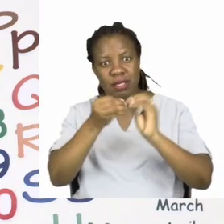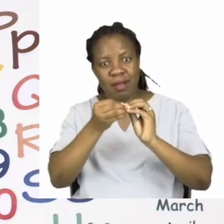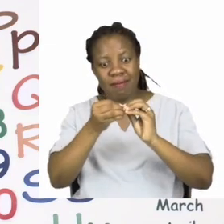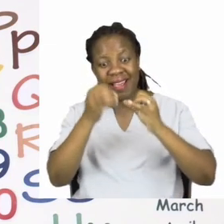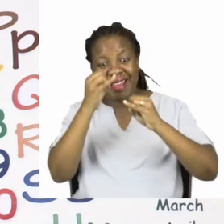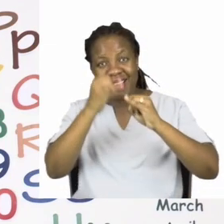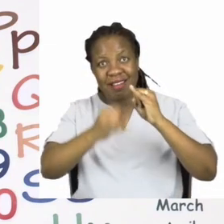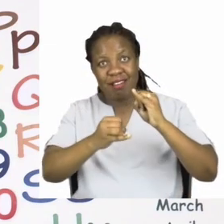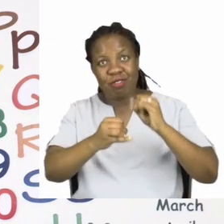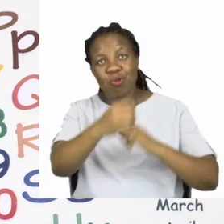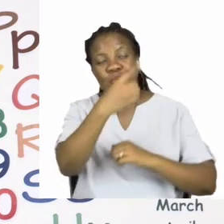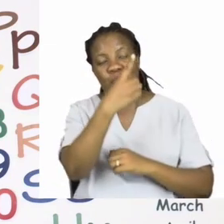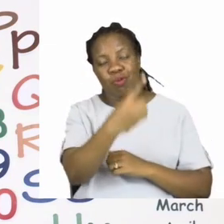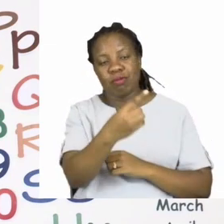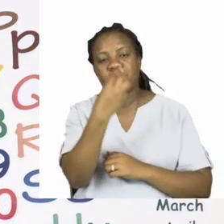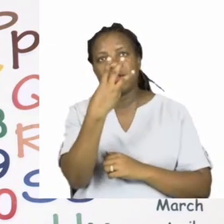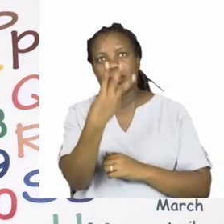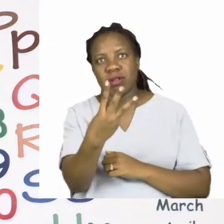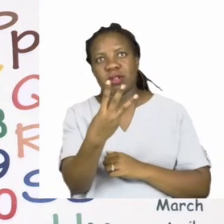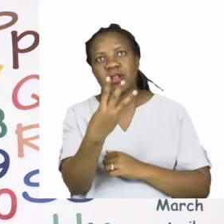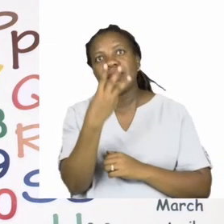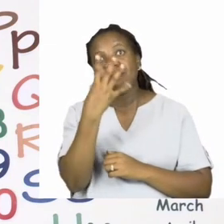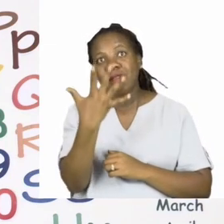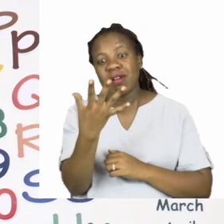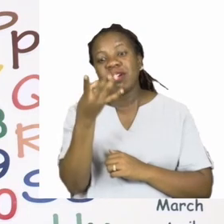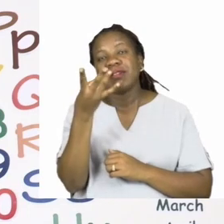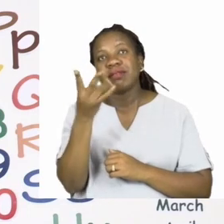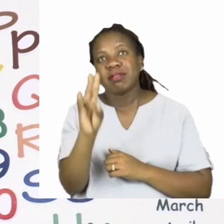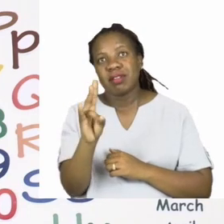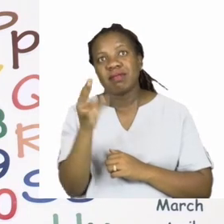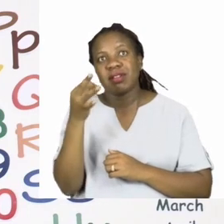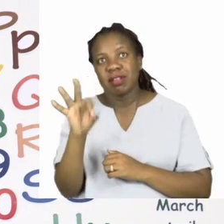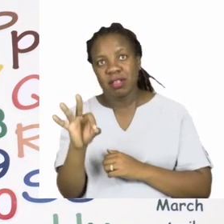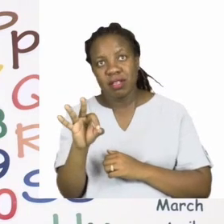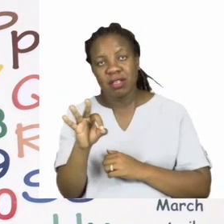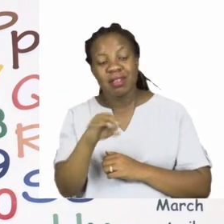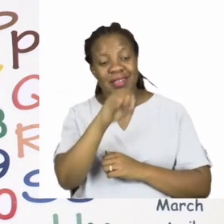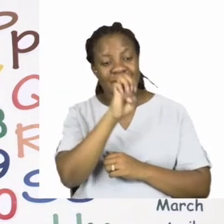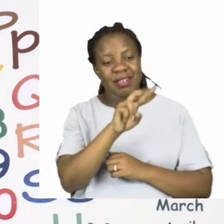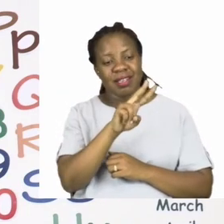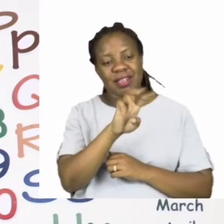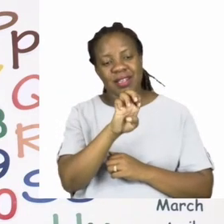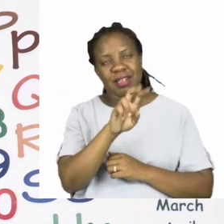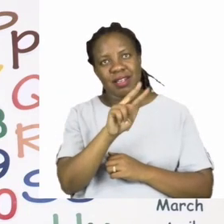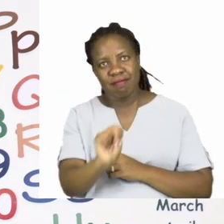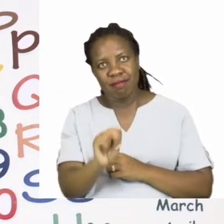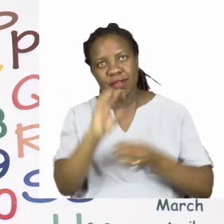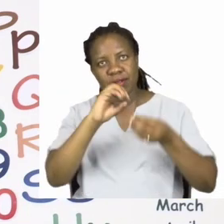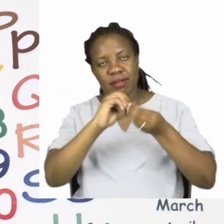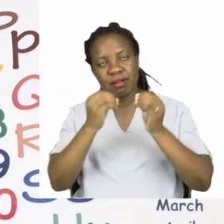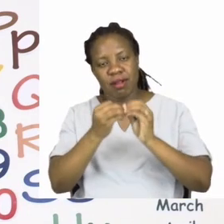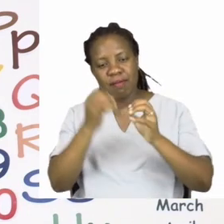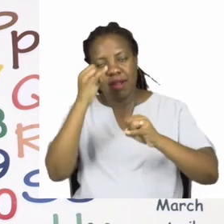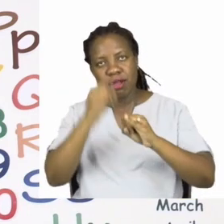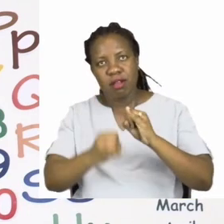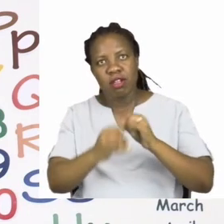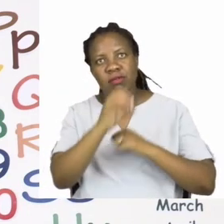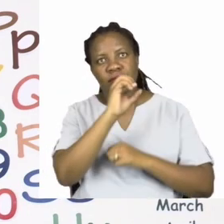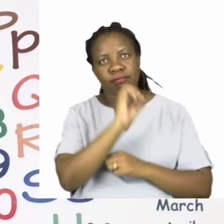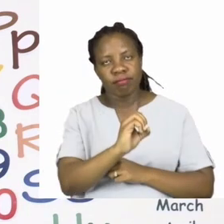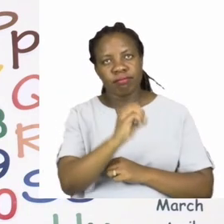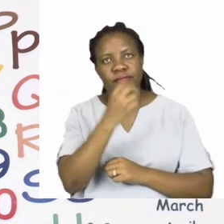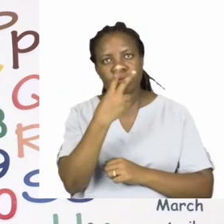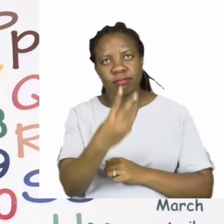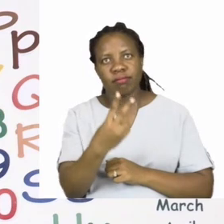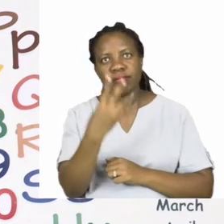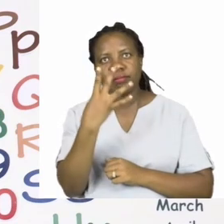numbers end with these numbers. Take your time. Make sure you say them out loud. And remember, it's only from